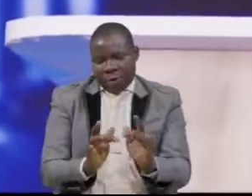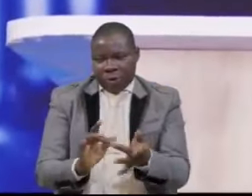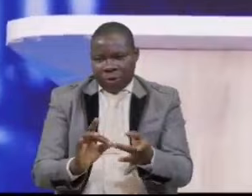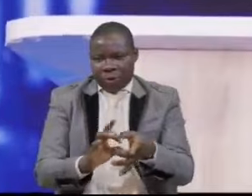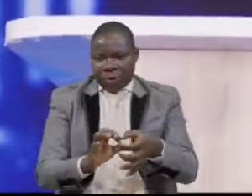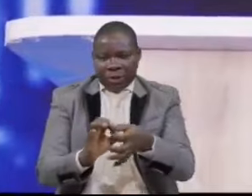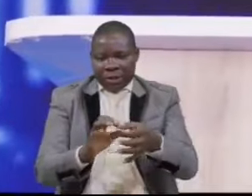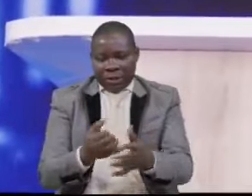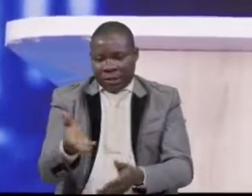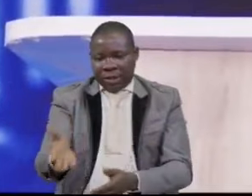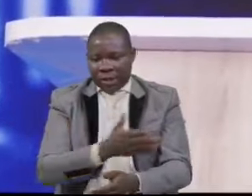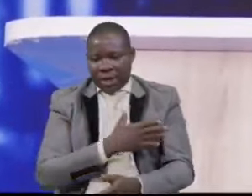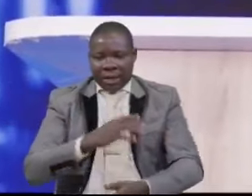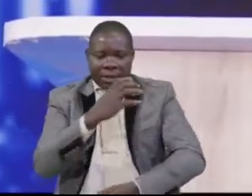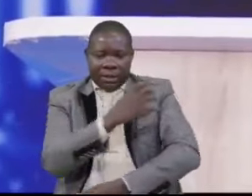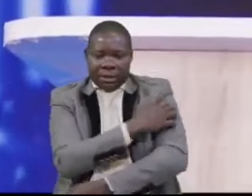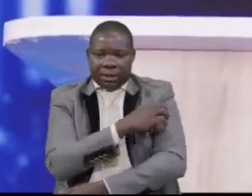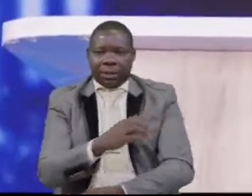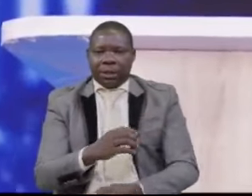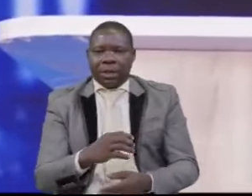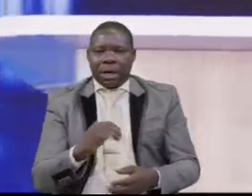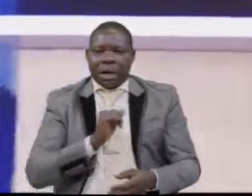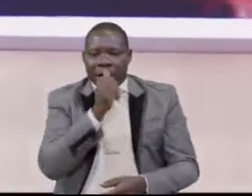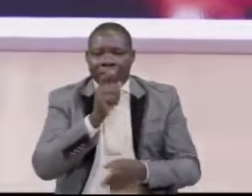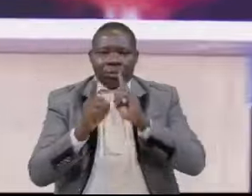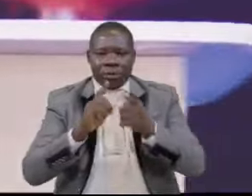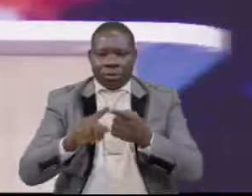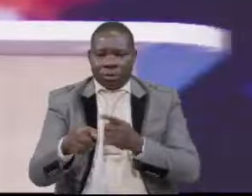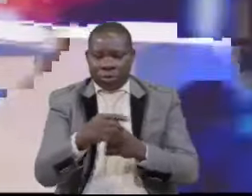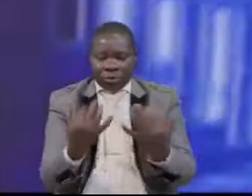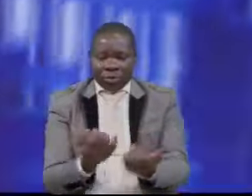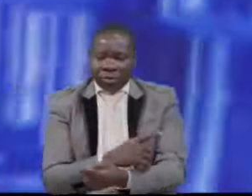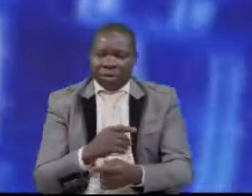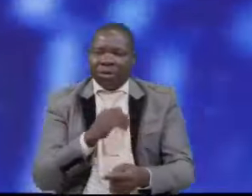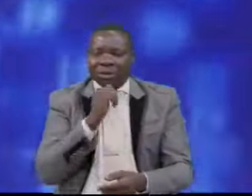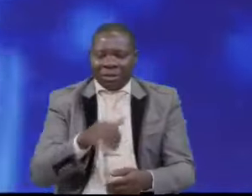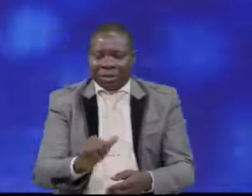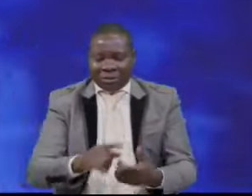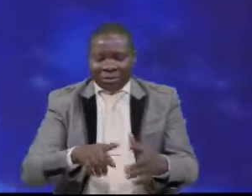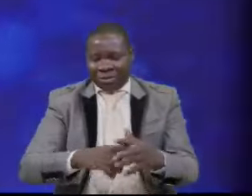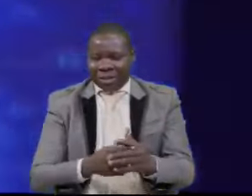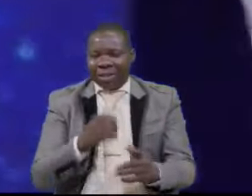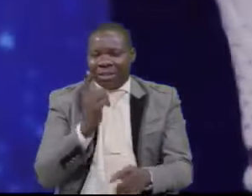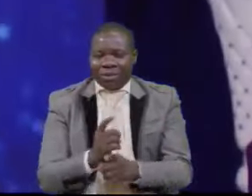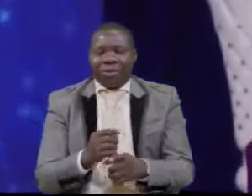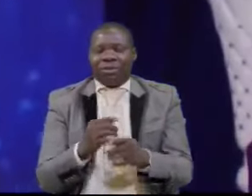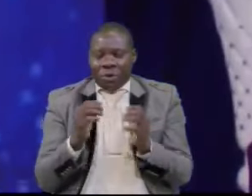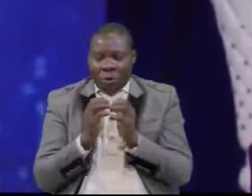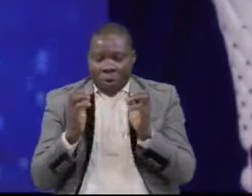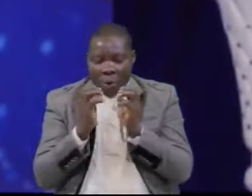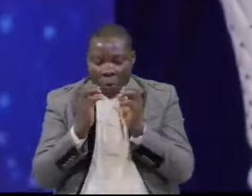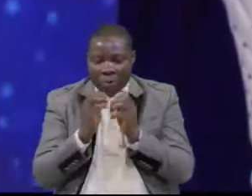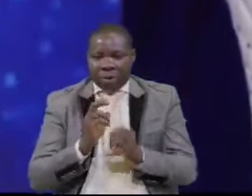that, I'm talking to you today. I've not started. I'm just, you know, warming up and trying to make you understand. Now you